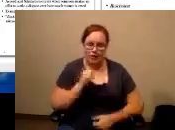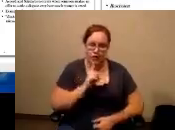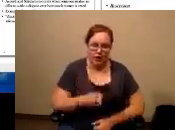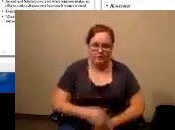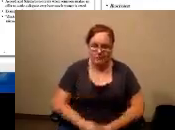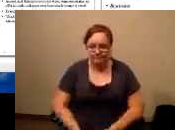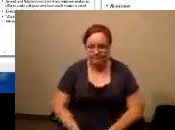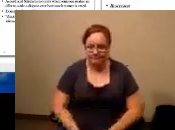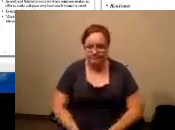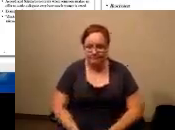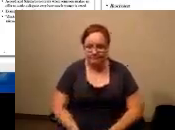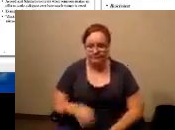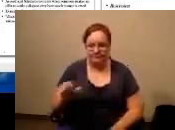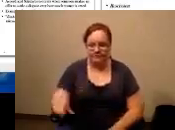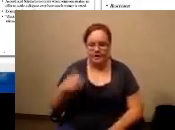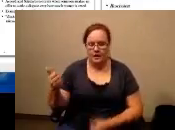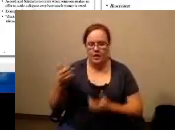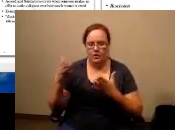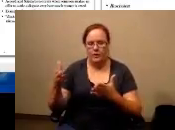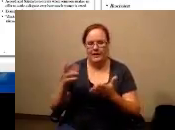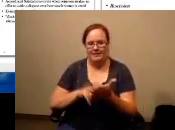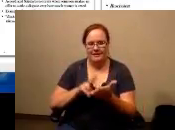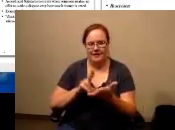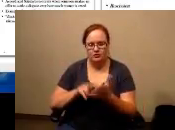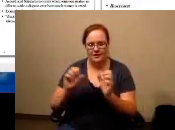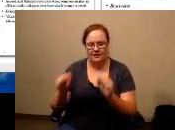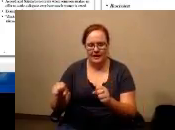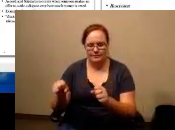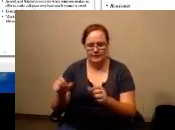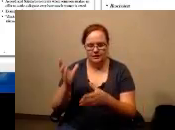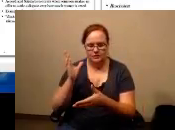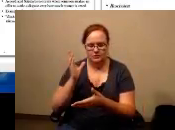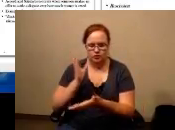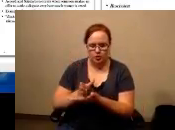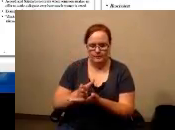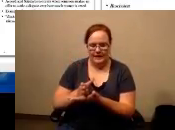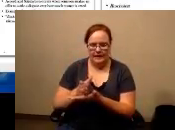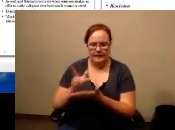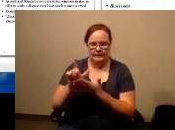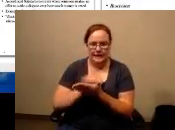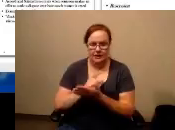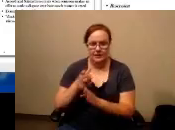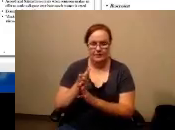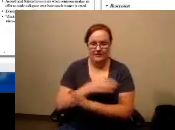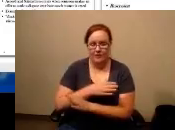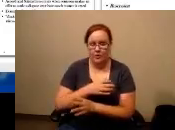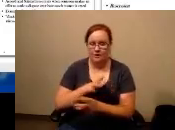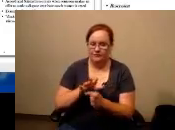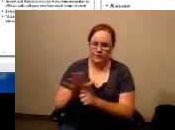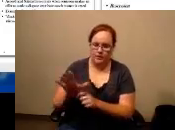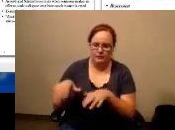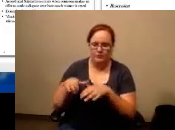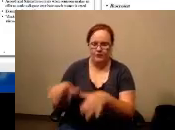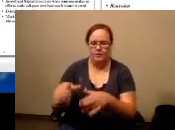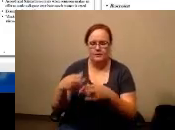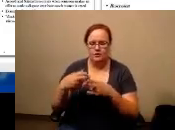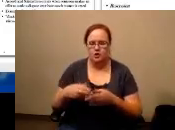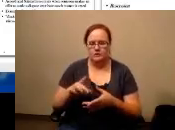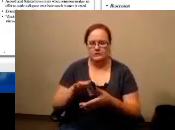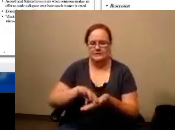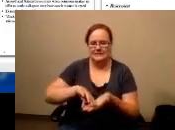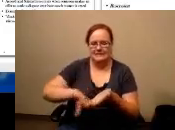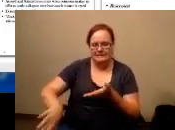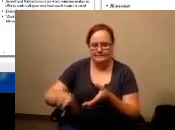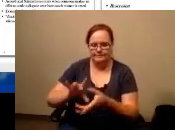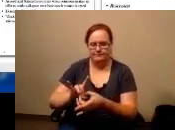Another way that a contract can be terminated legally before fully performed is what's called discharge by agreement. What that